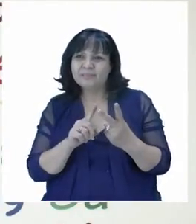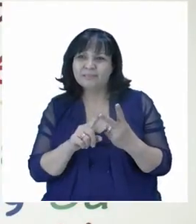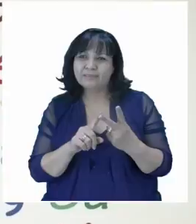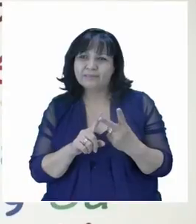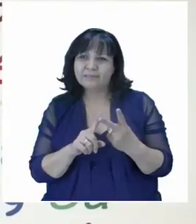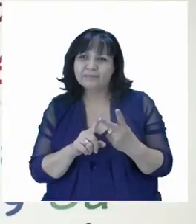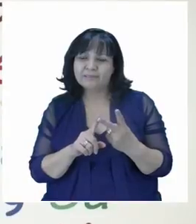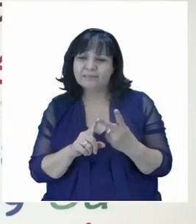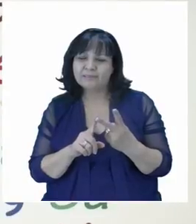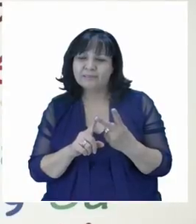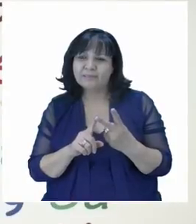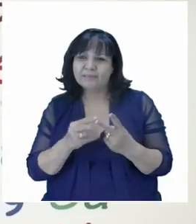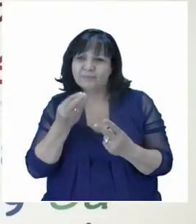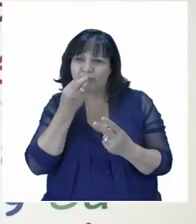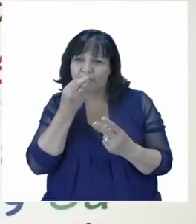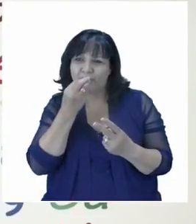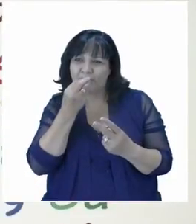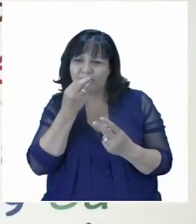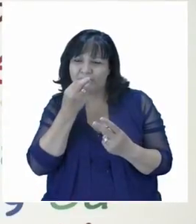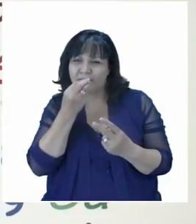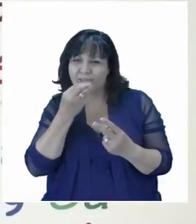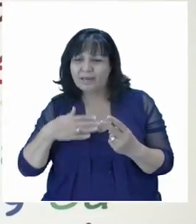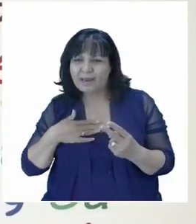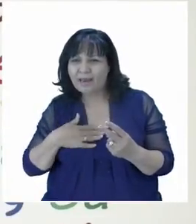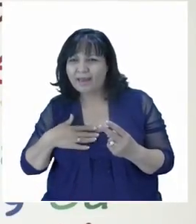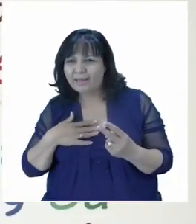eat is